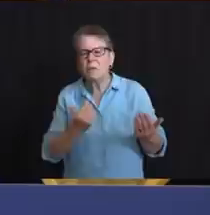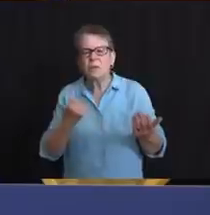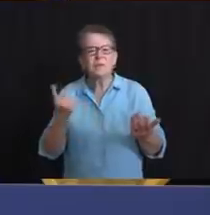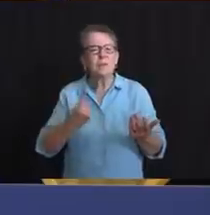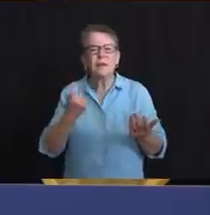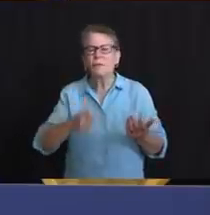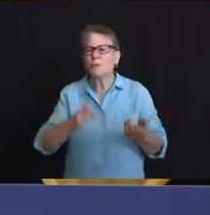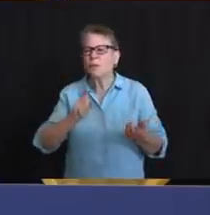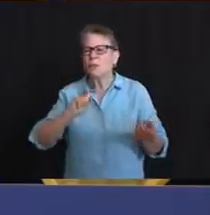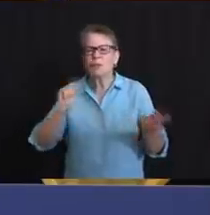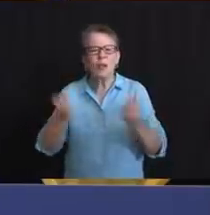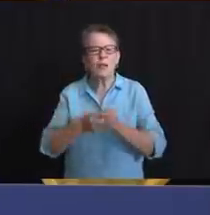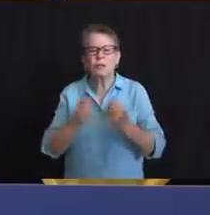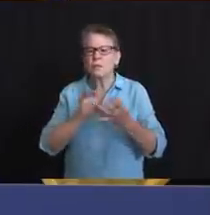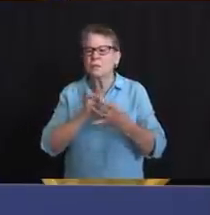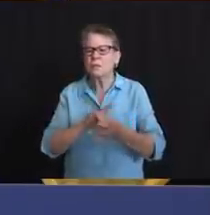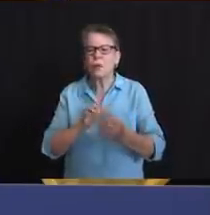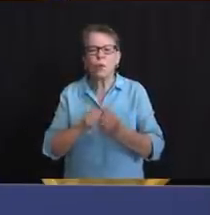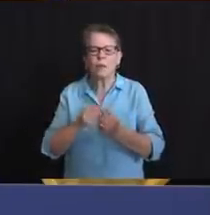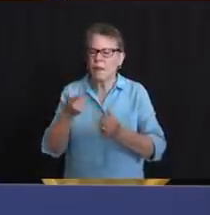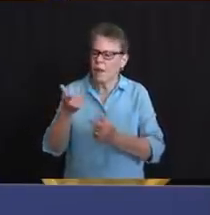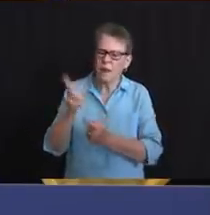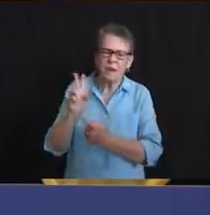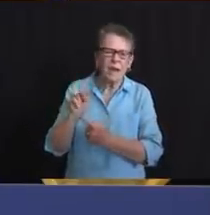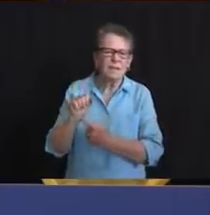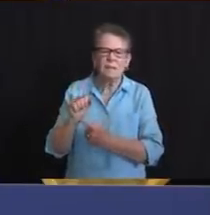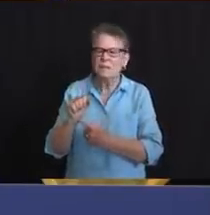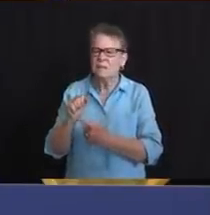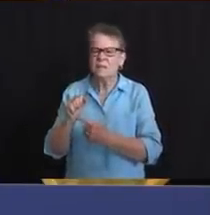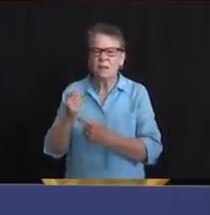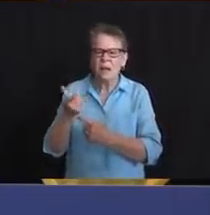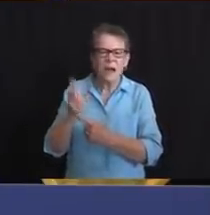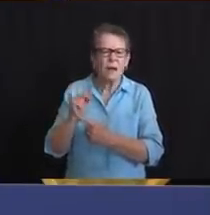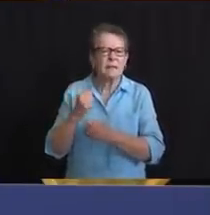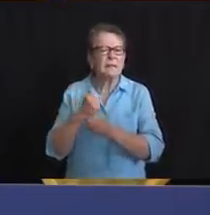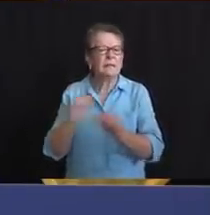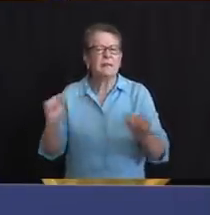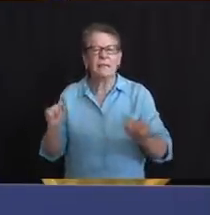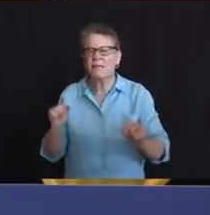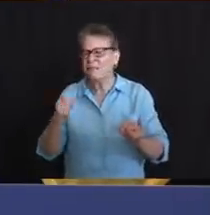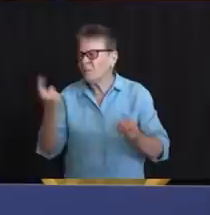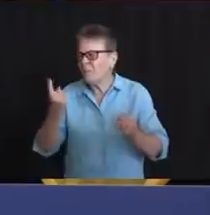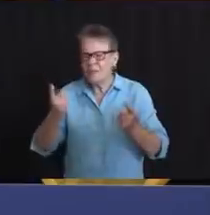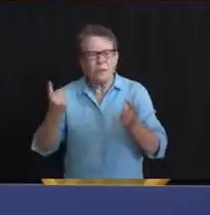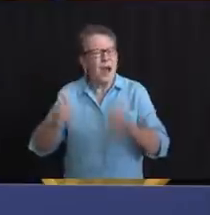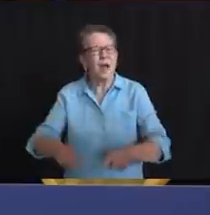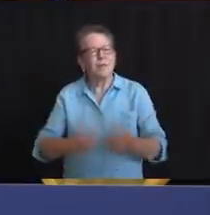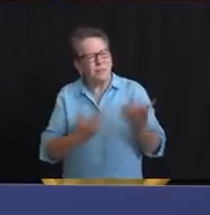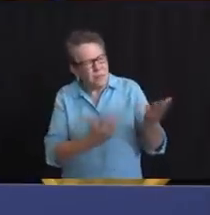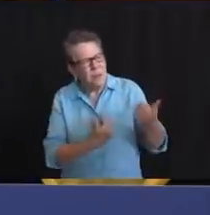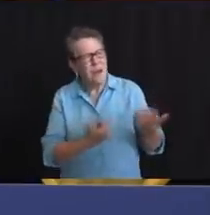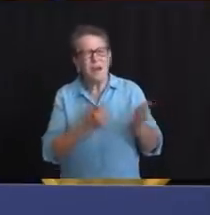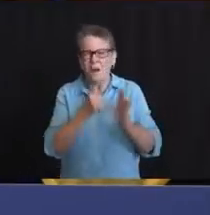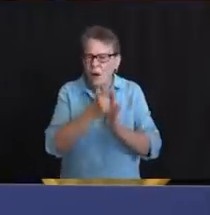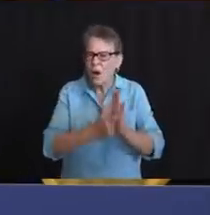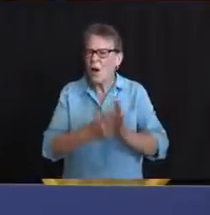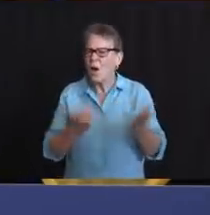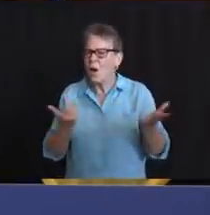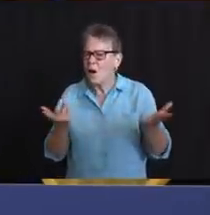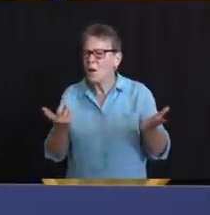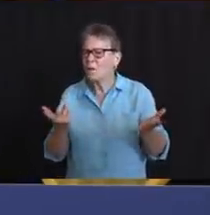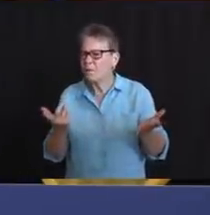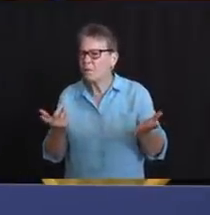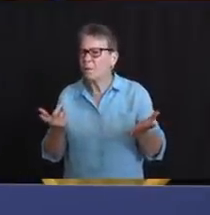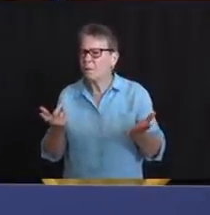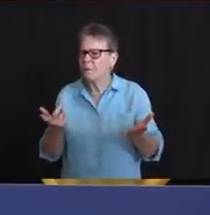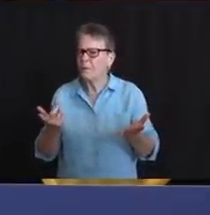And the gun lobby, as I've said many times before, has been extraordinarily effective because it's managed